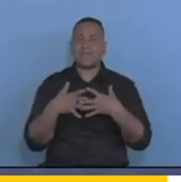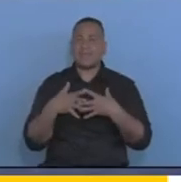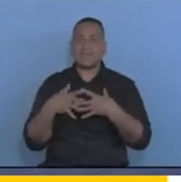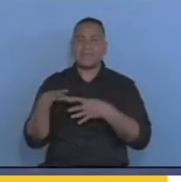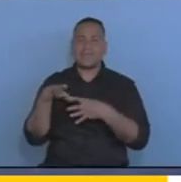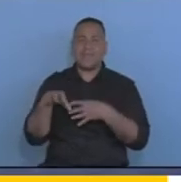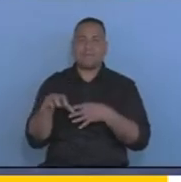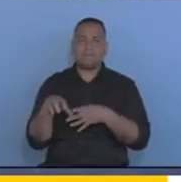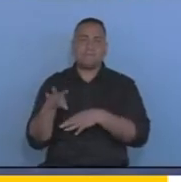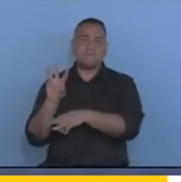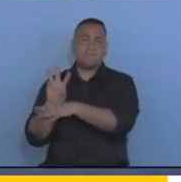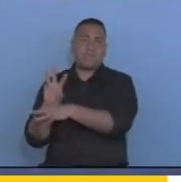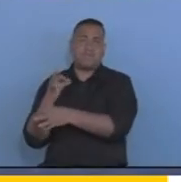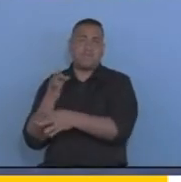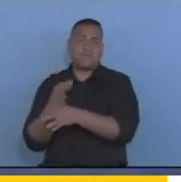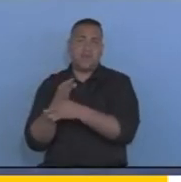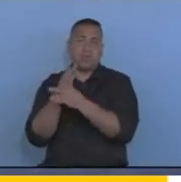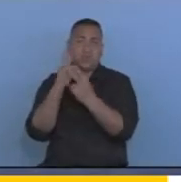a